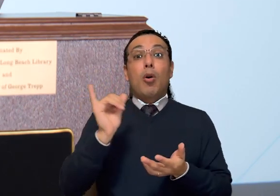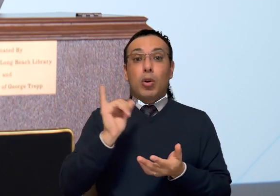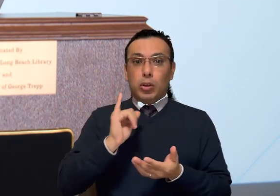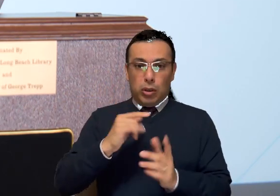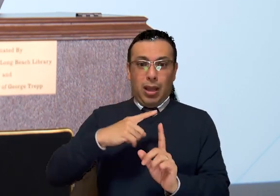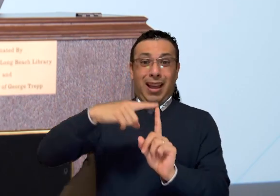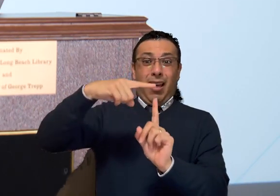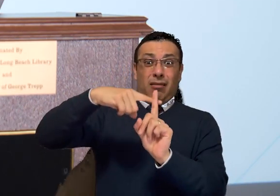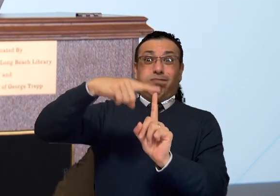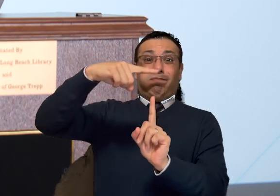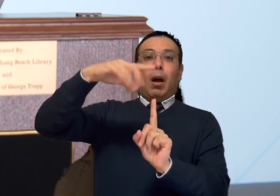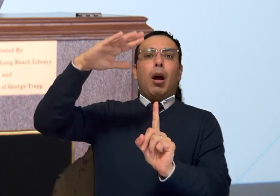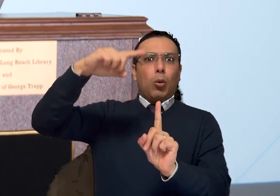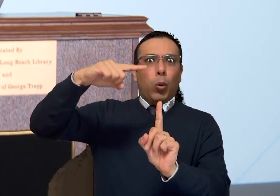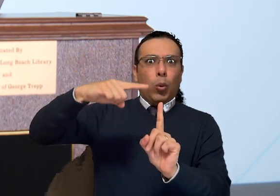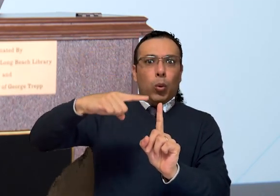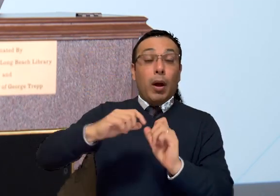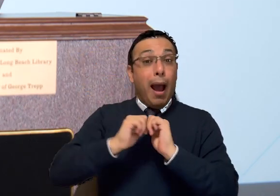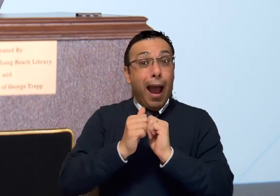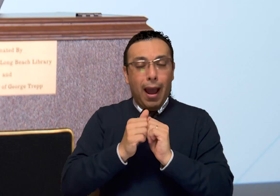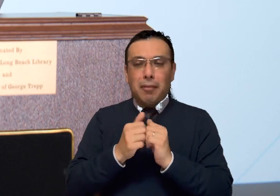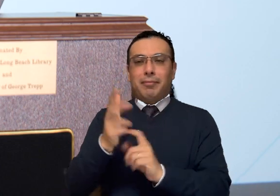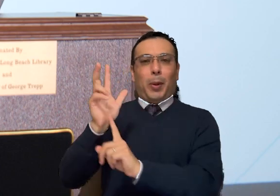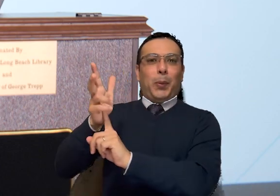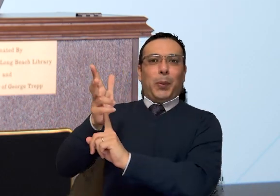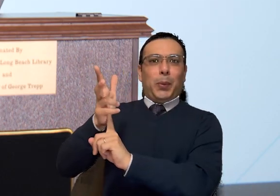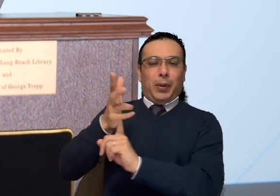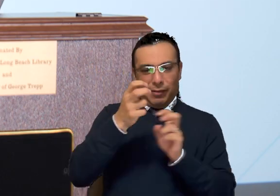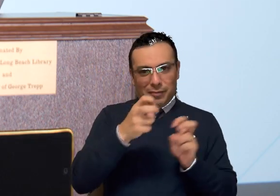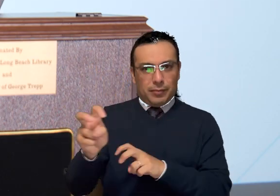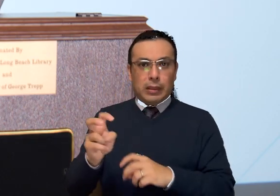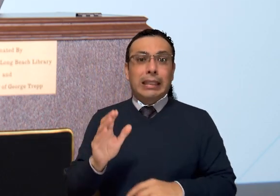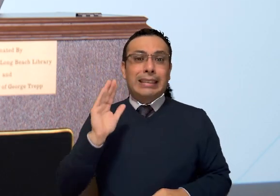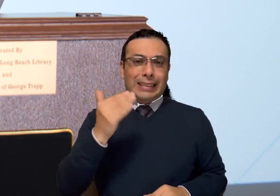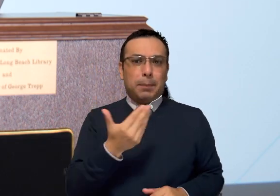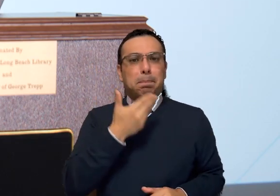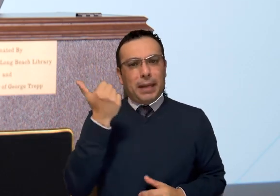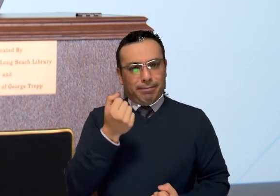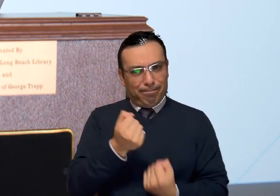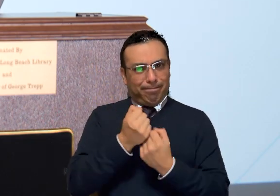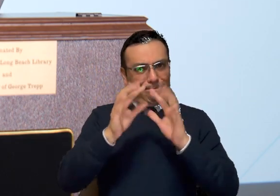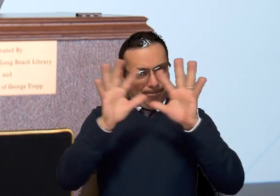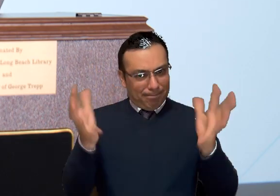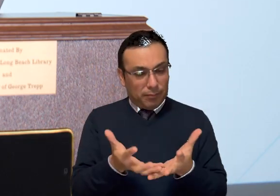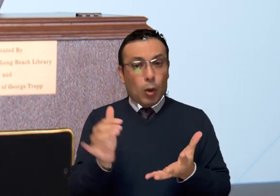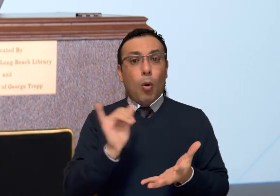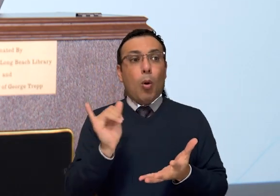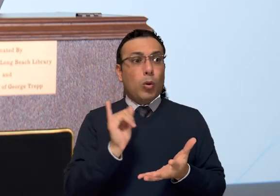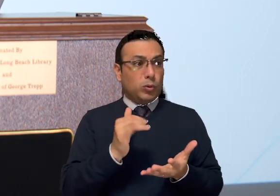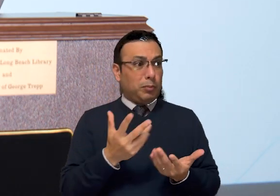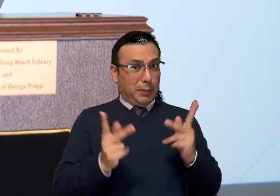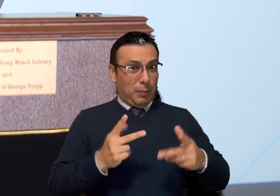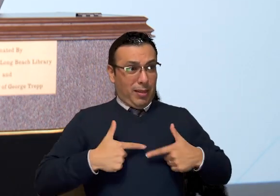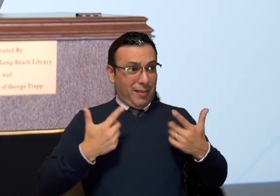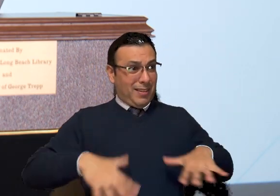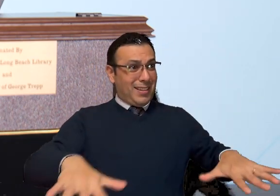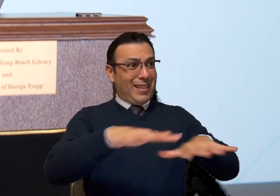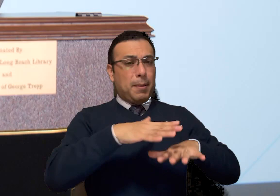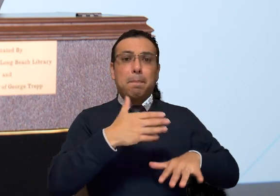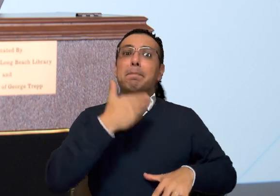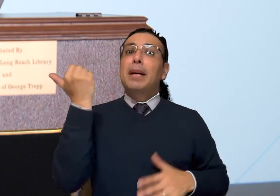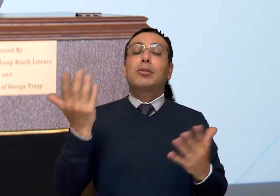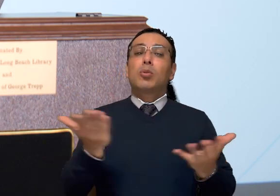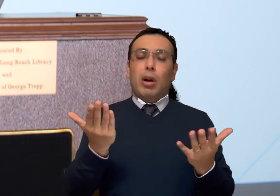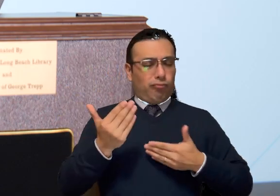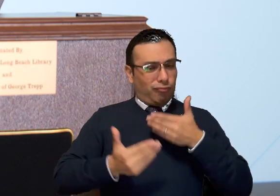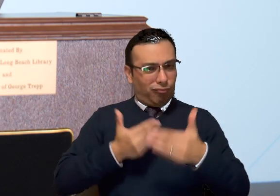also fight climate change. So we believe it is in the Earth's best interest and the public's best interest to move ahead, but to